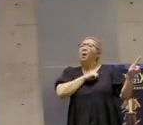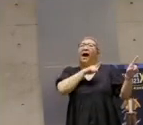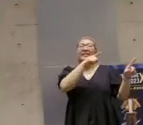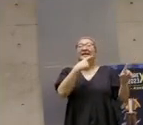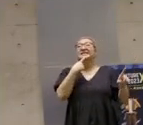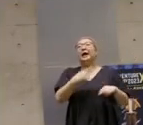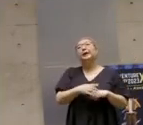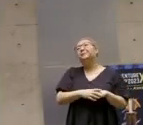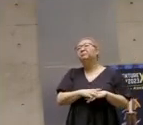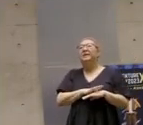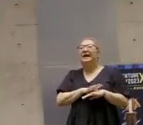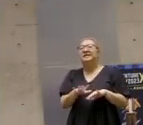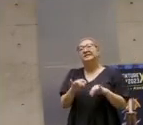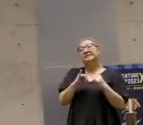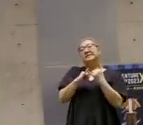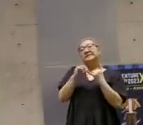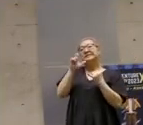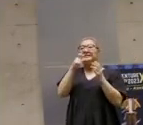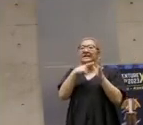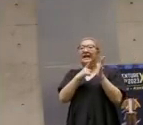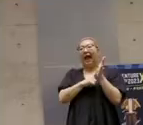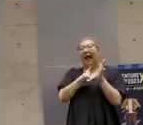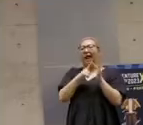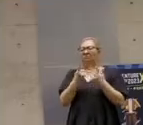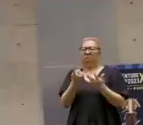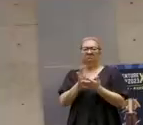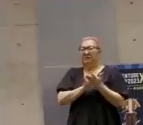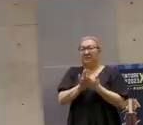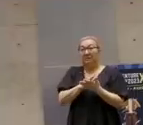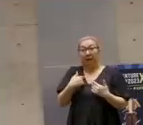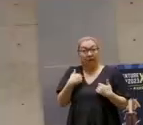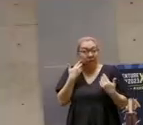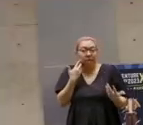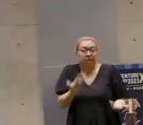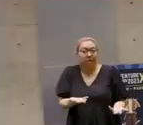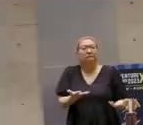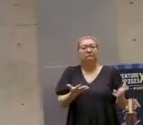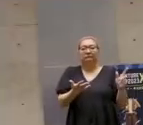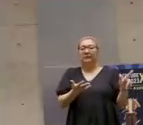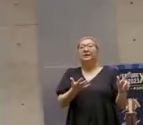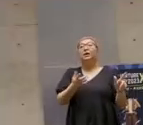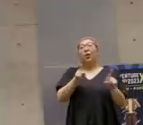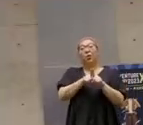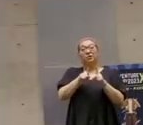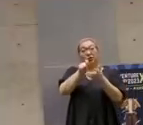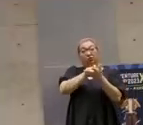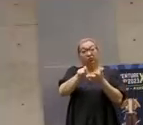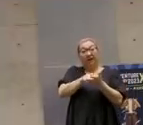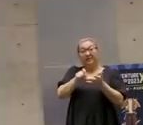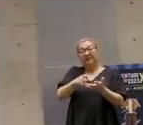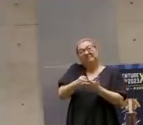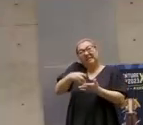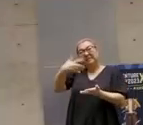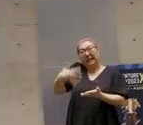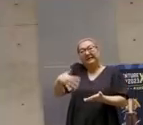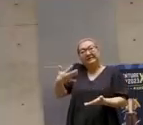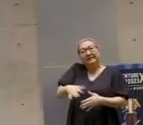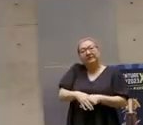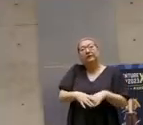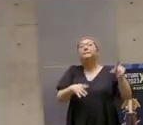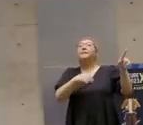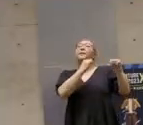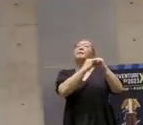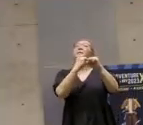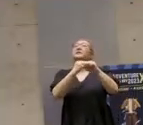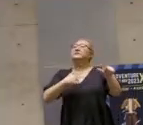apparently they don't. And, you know, they're expensive to write. But do you know what I think they really don't like them